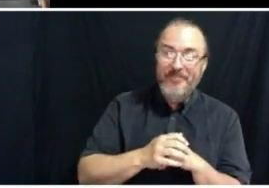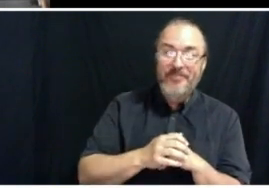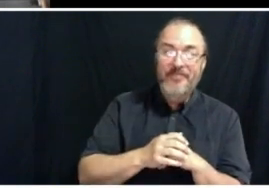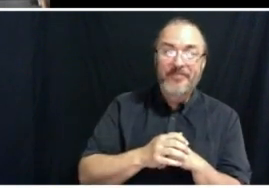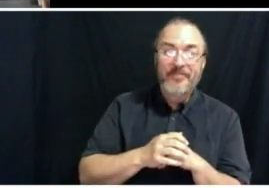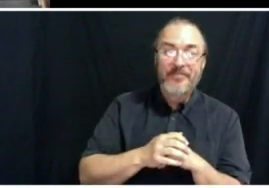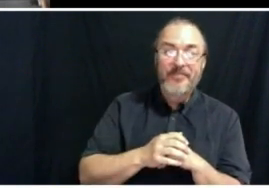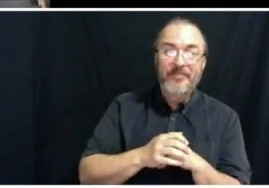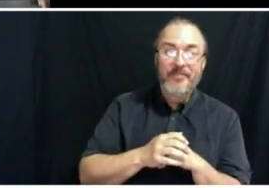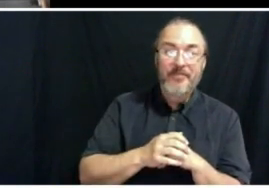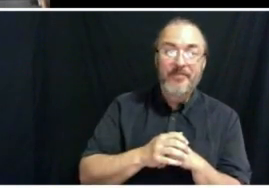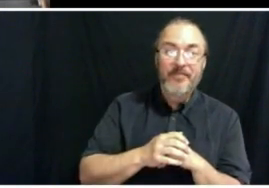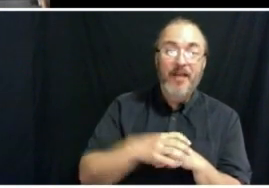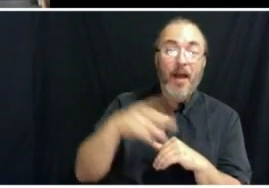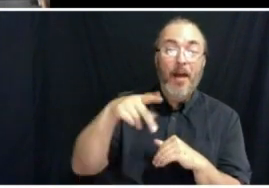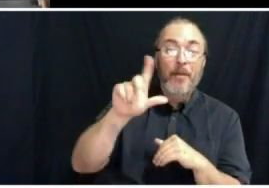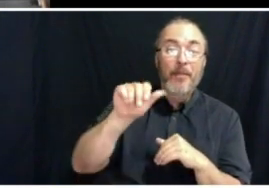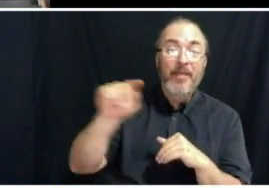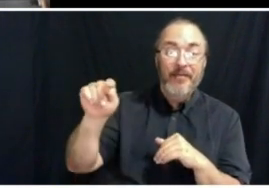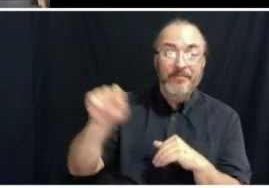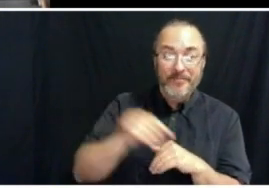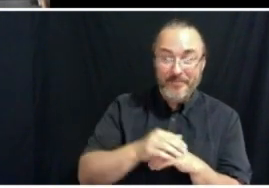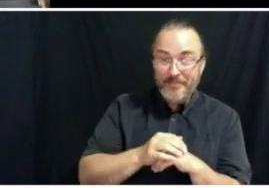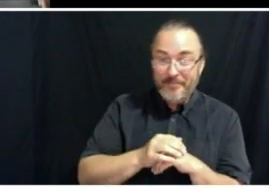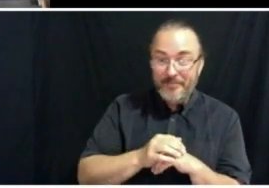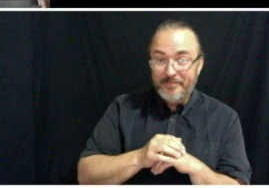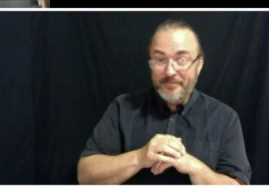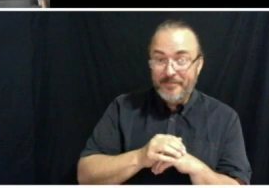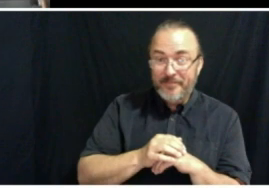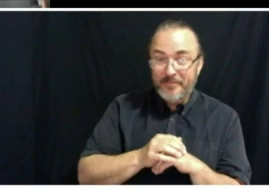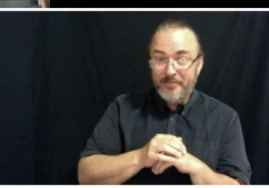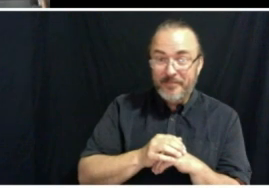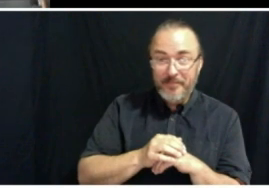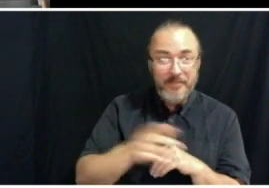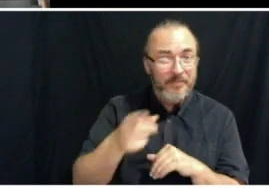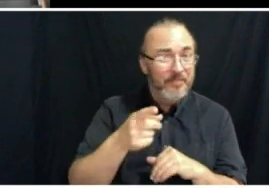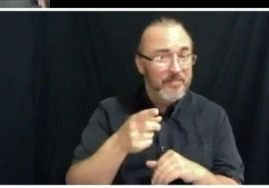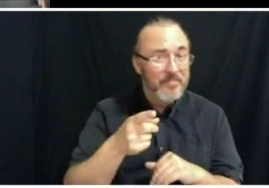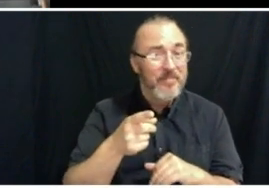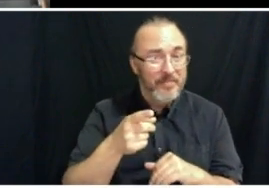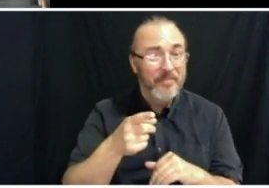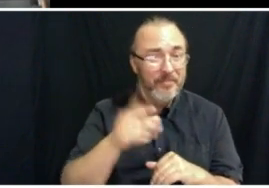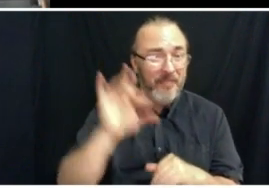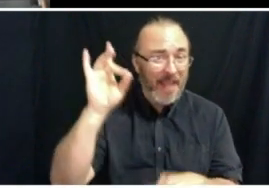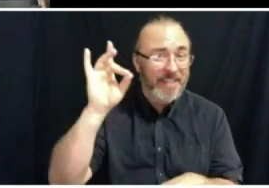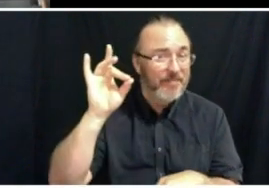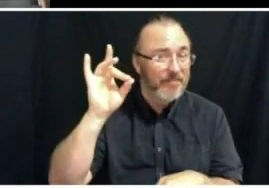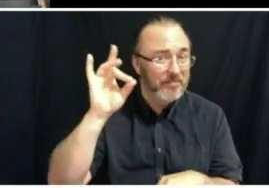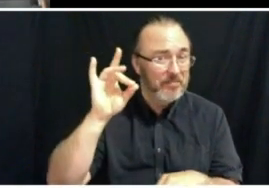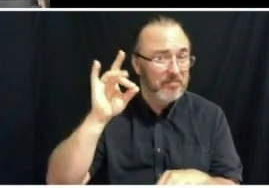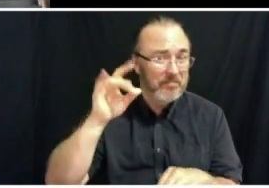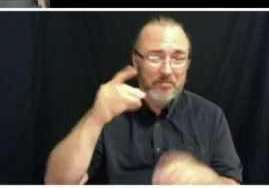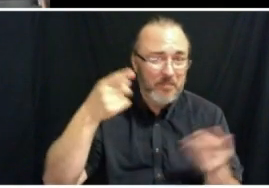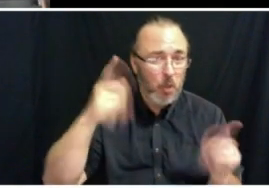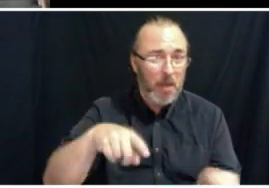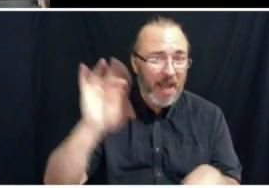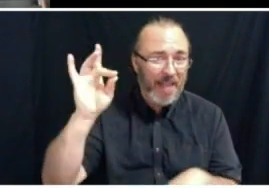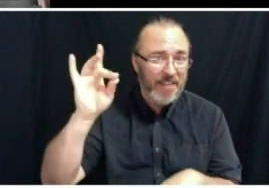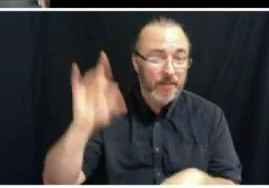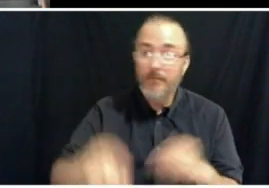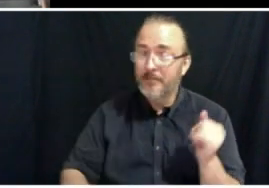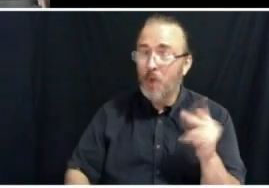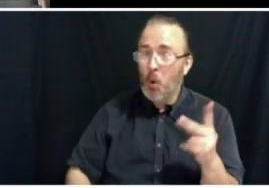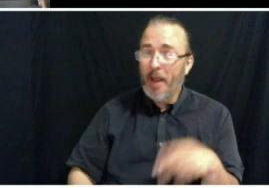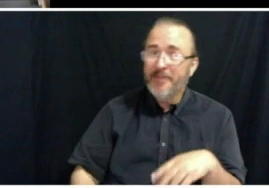Ewan Platt. I'm going to follow the same trend as 8 as well. Very good. And